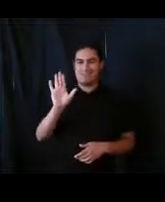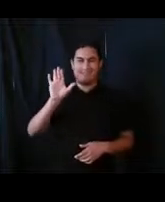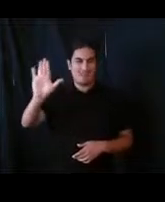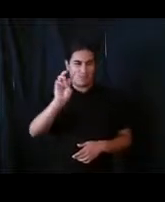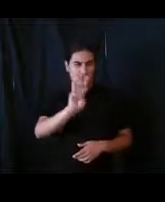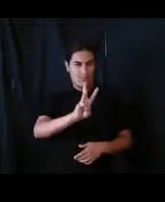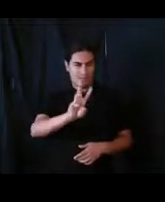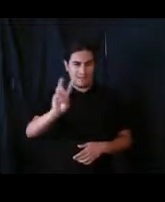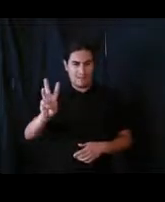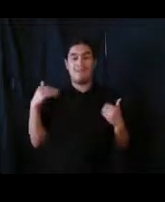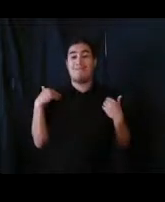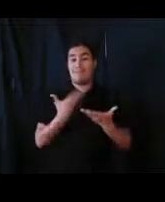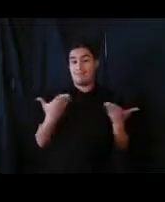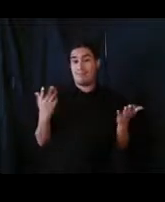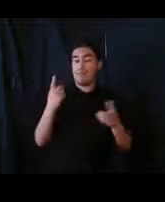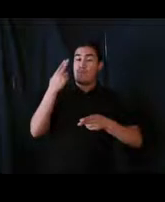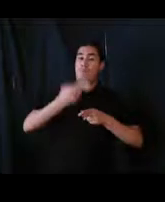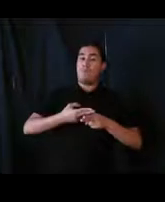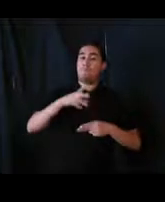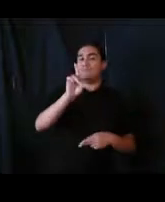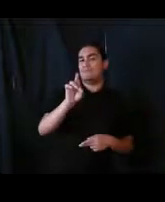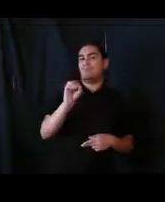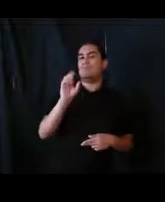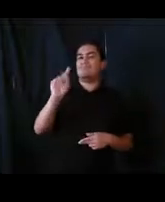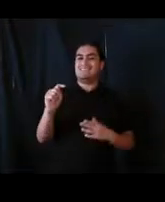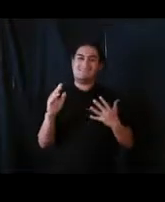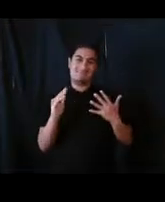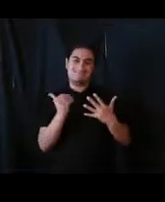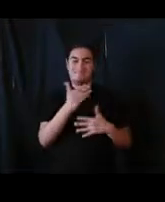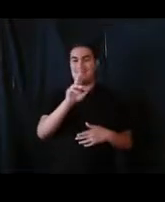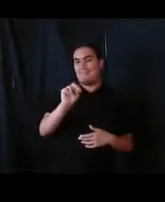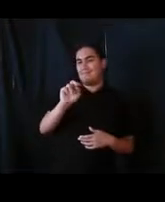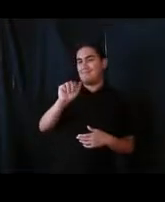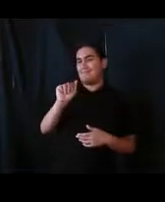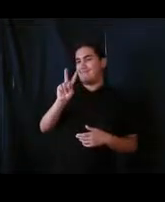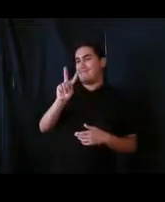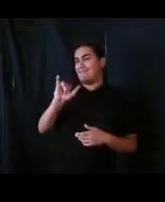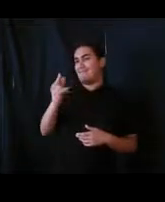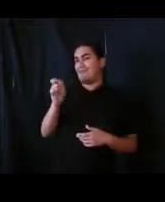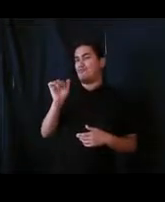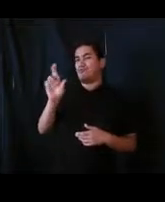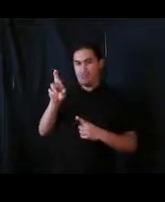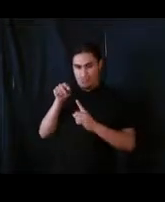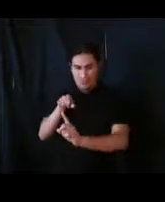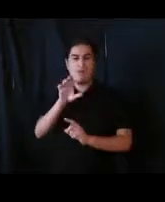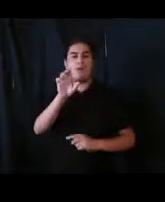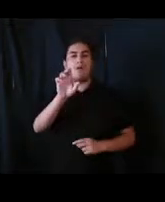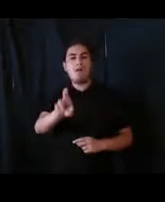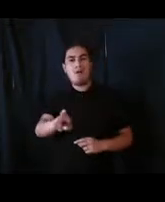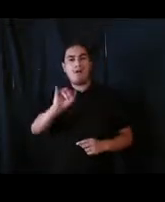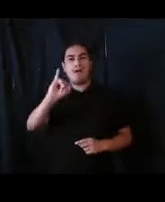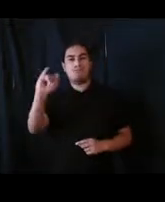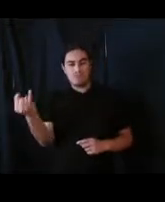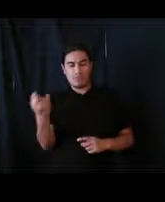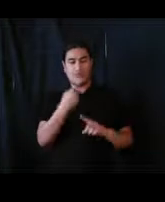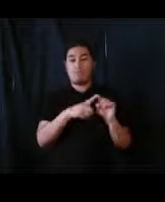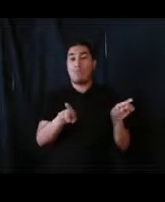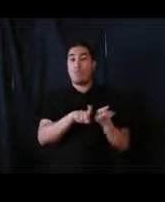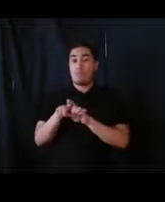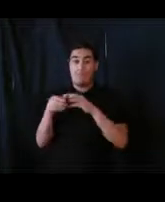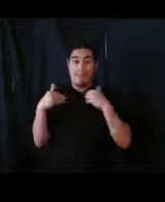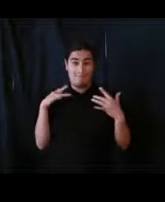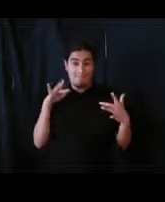they have a thing called the dot navigator so on the federal dot's website talked about iaj but there's also this on their net